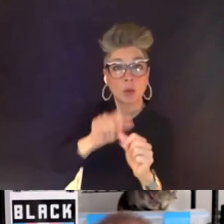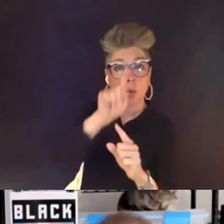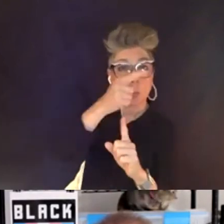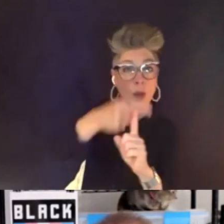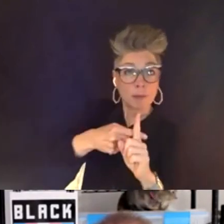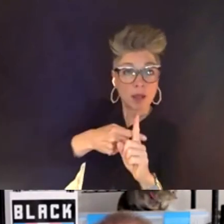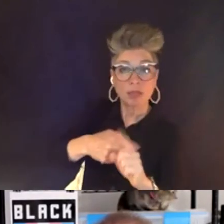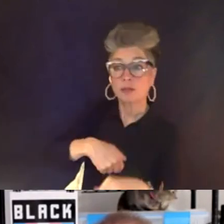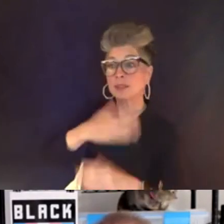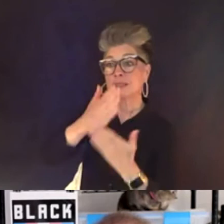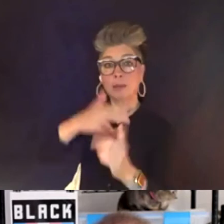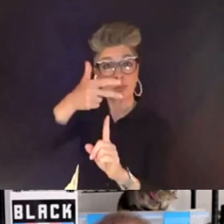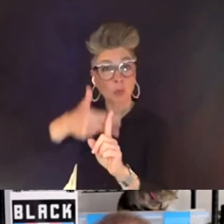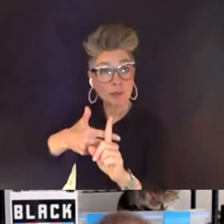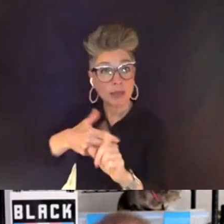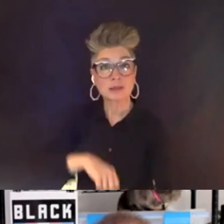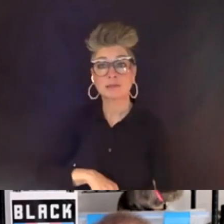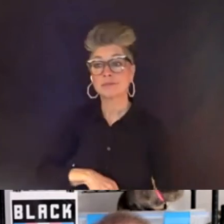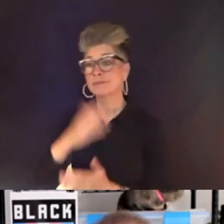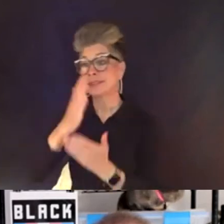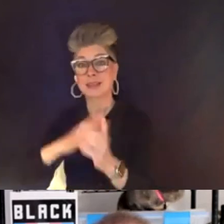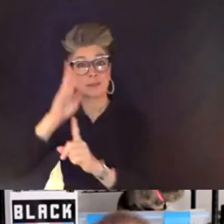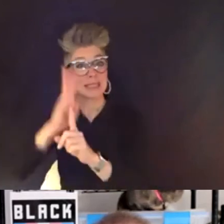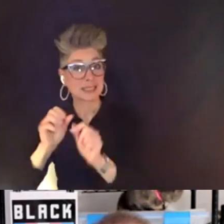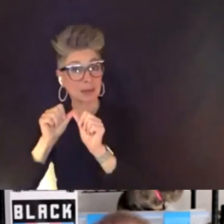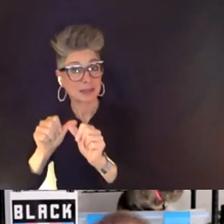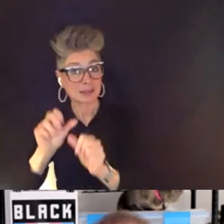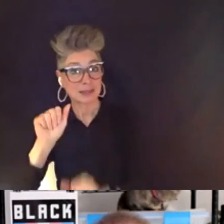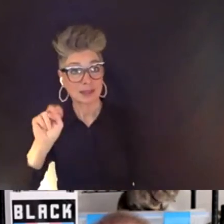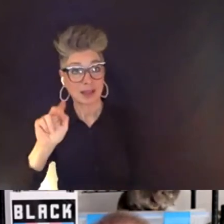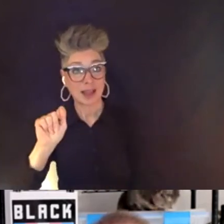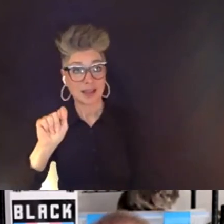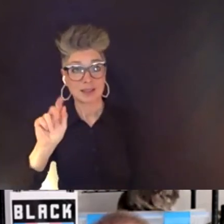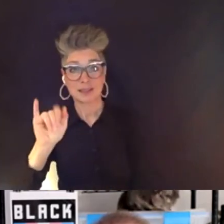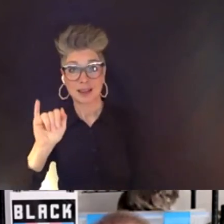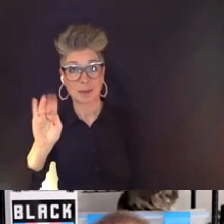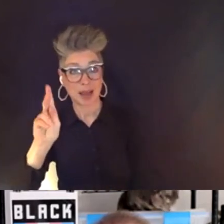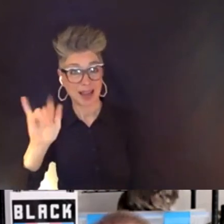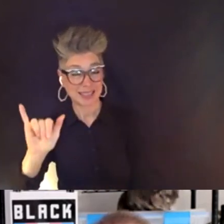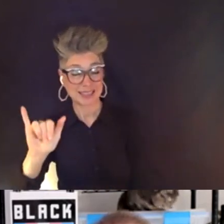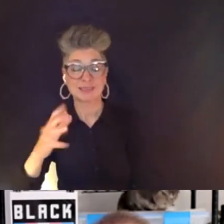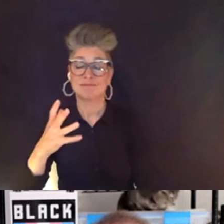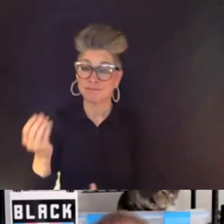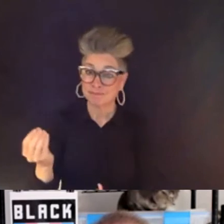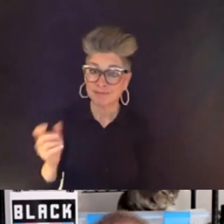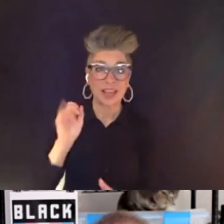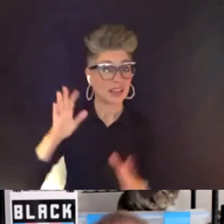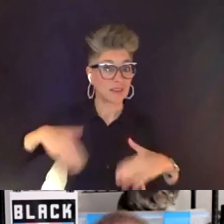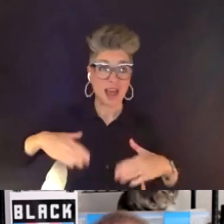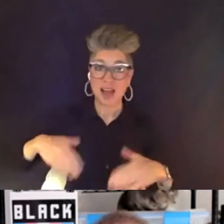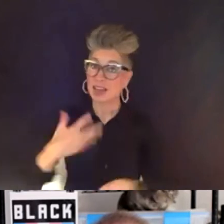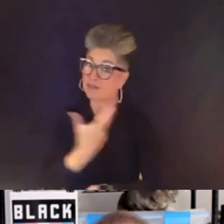We're not quite sure yet. Your parents, if they haven't gotten their vaccines, which sounds like maybe they did not get their vaccines, they